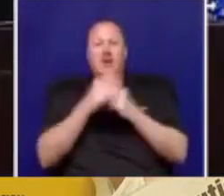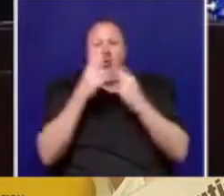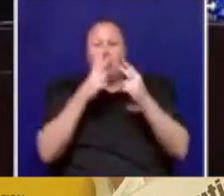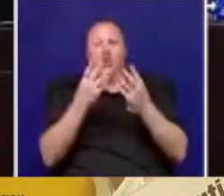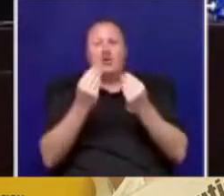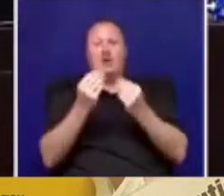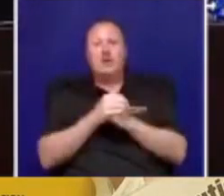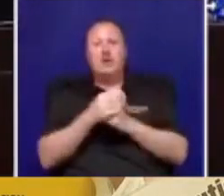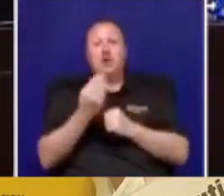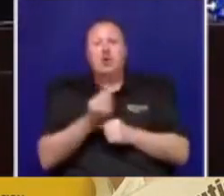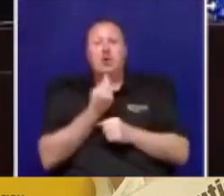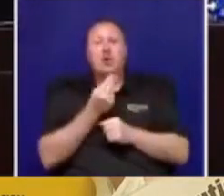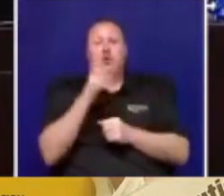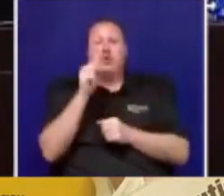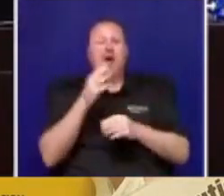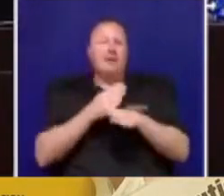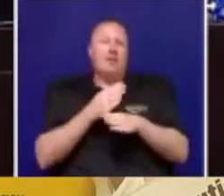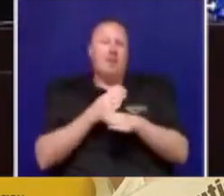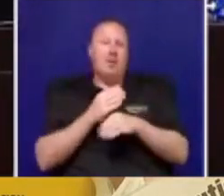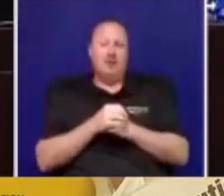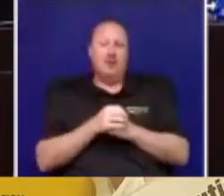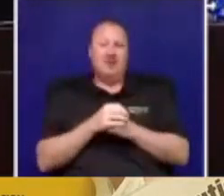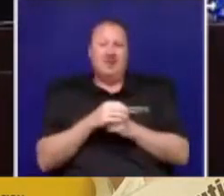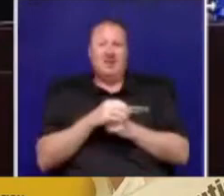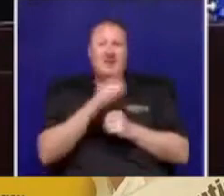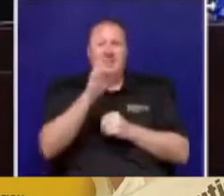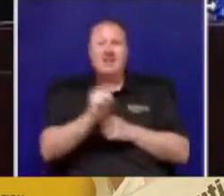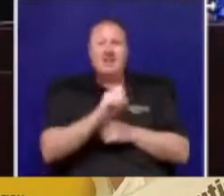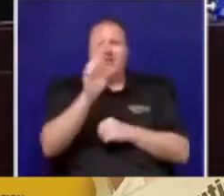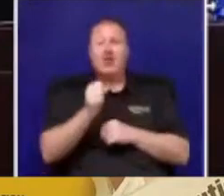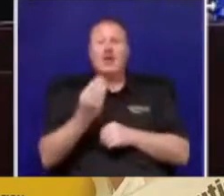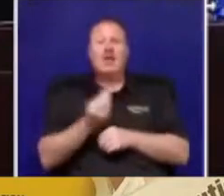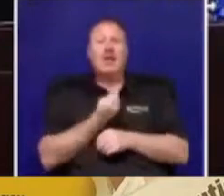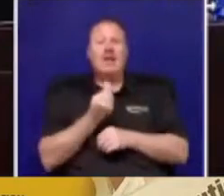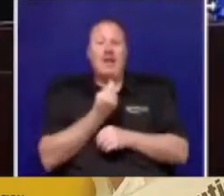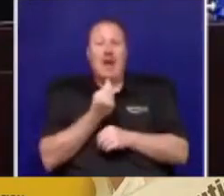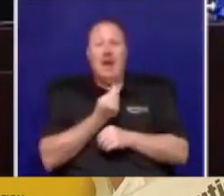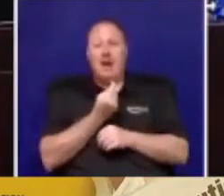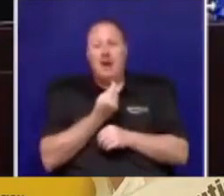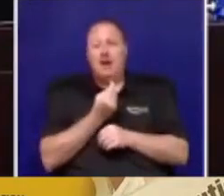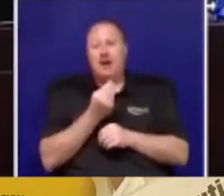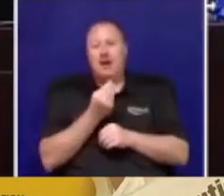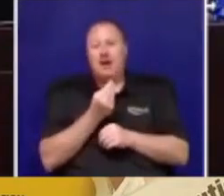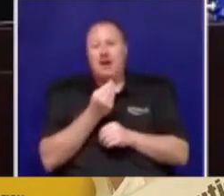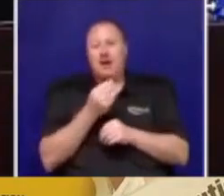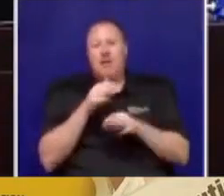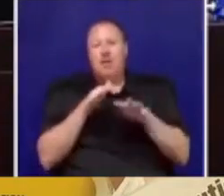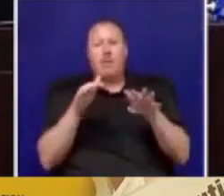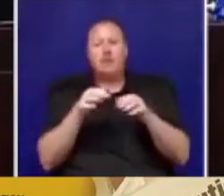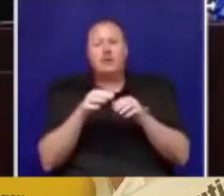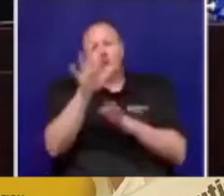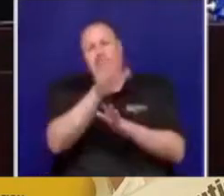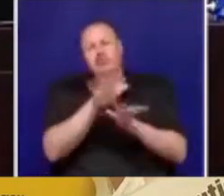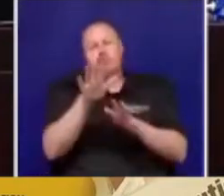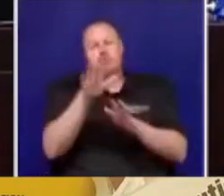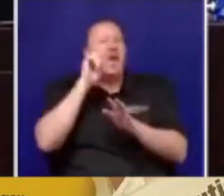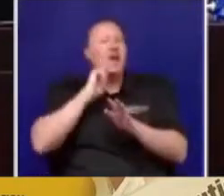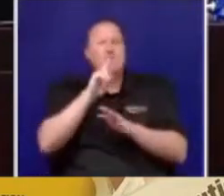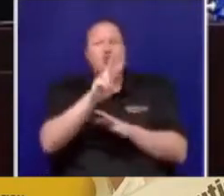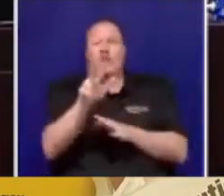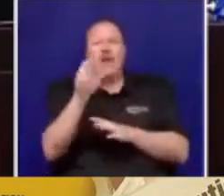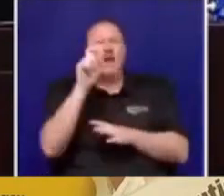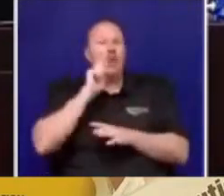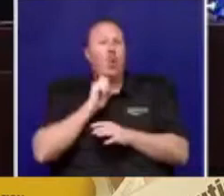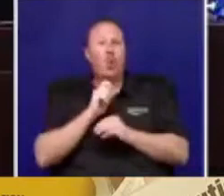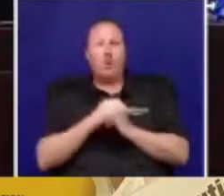Youth unemployment. South Africa continues to have a young population of a medium age of 28 years old. But this government